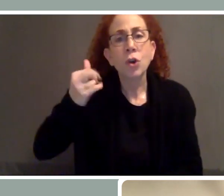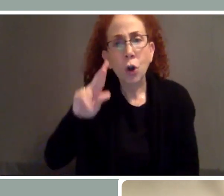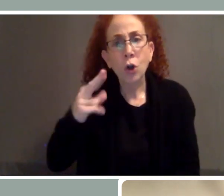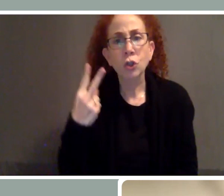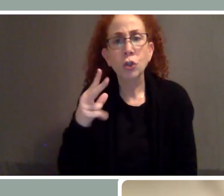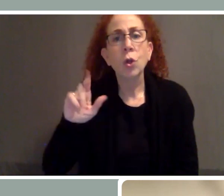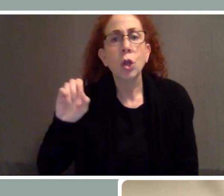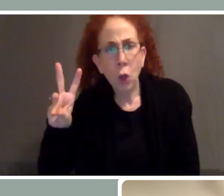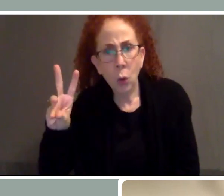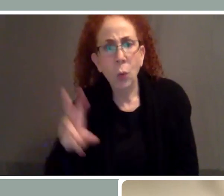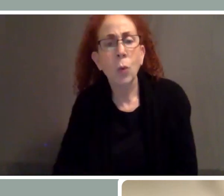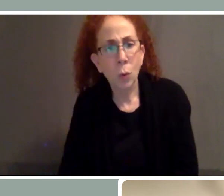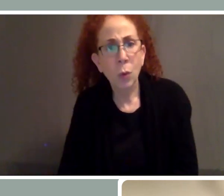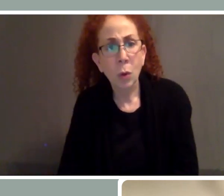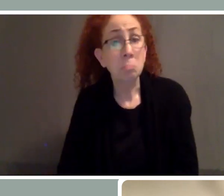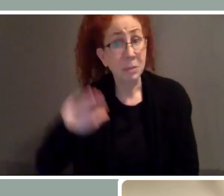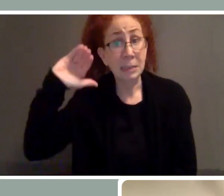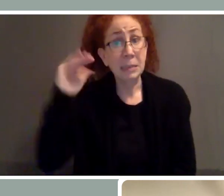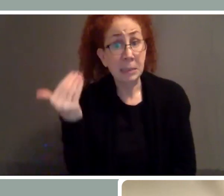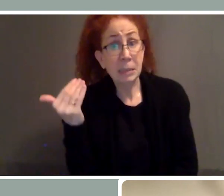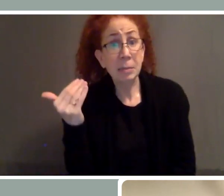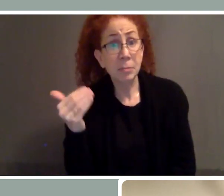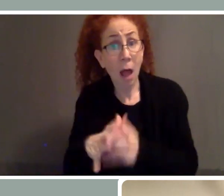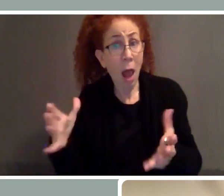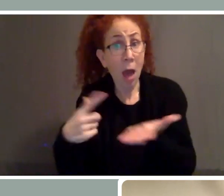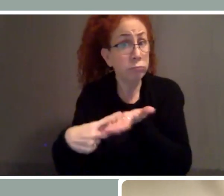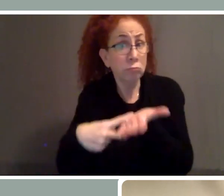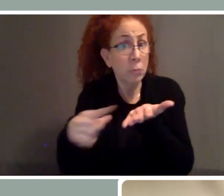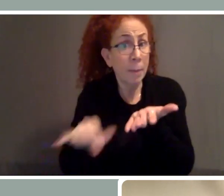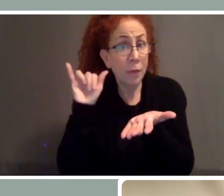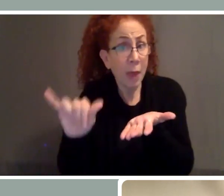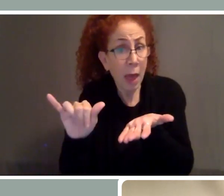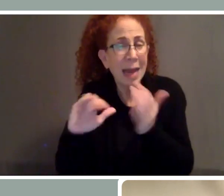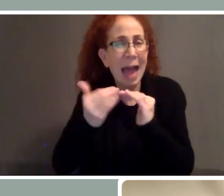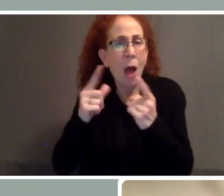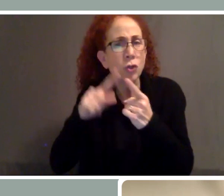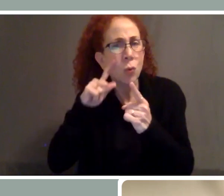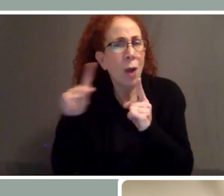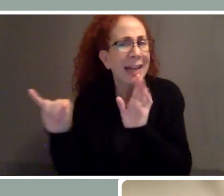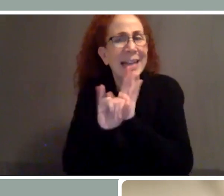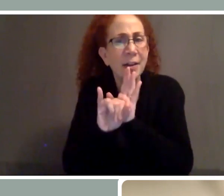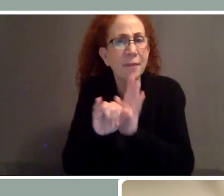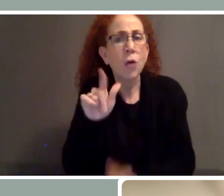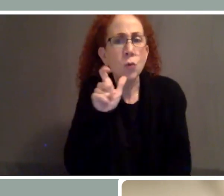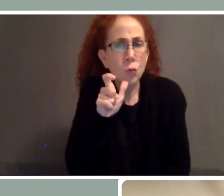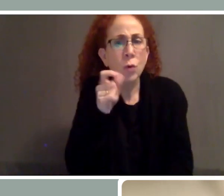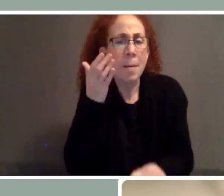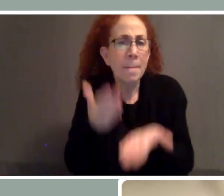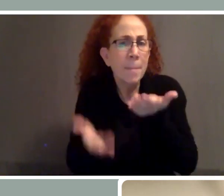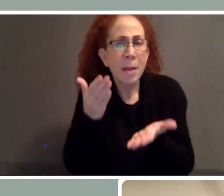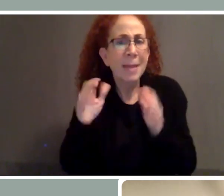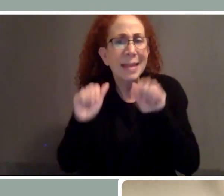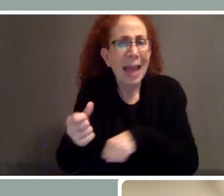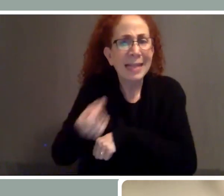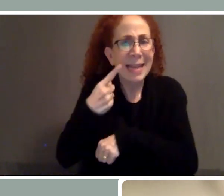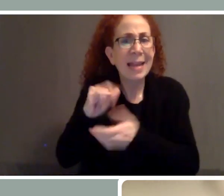low. So it seemed like there was a lot of conversation about how to identify who might be able to take